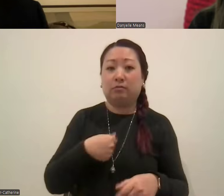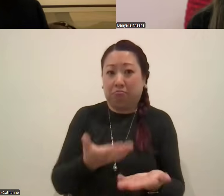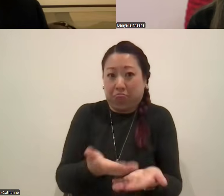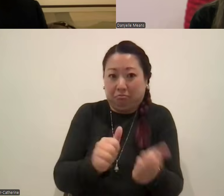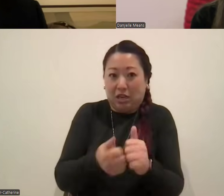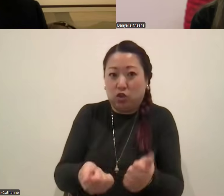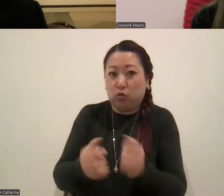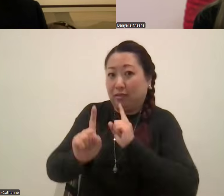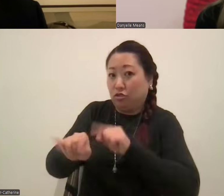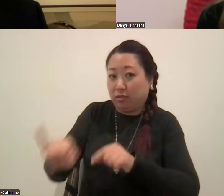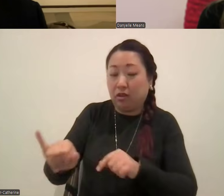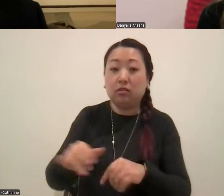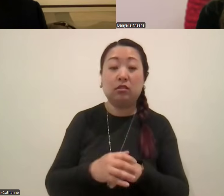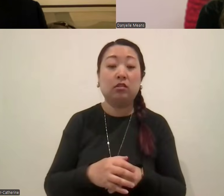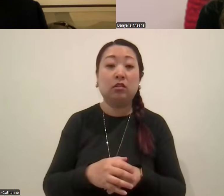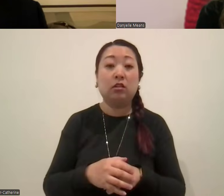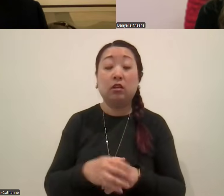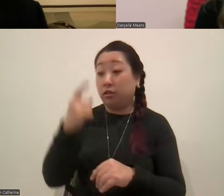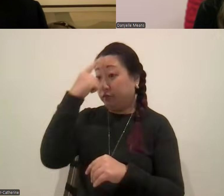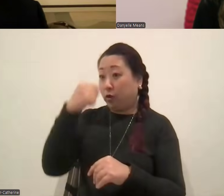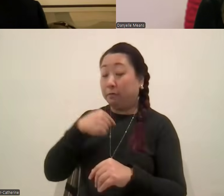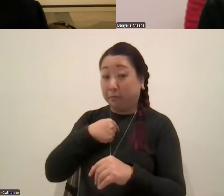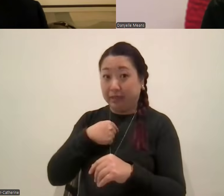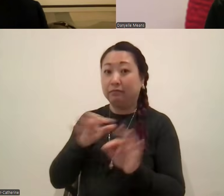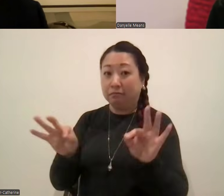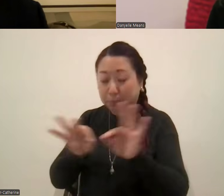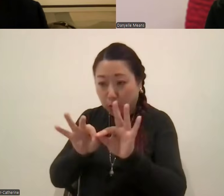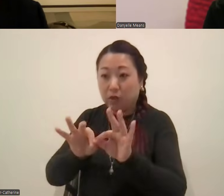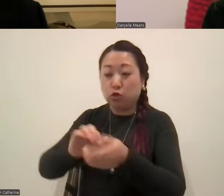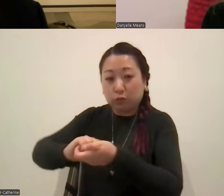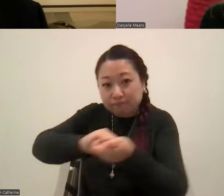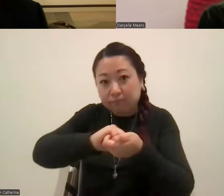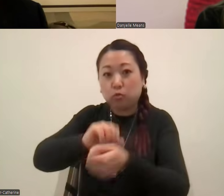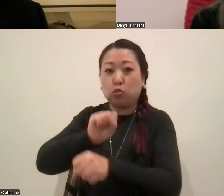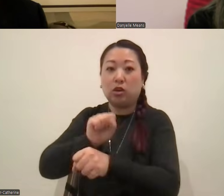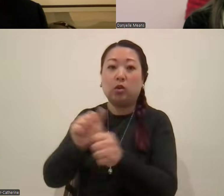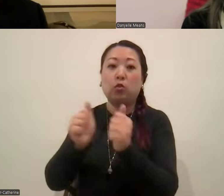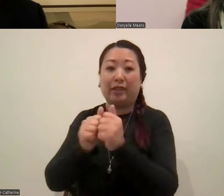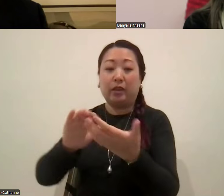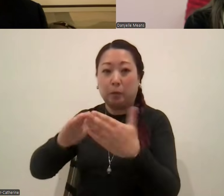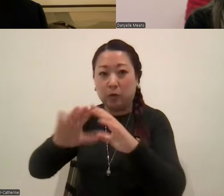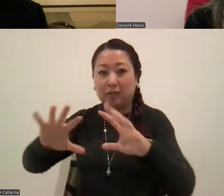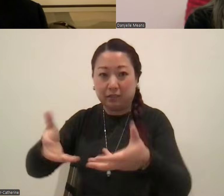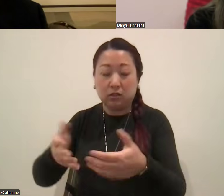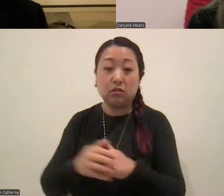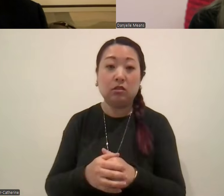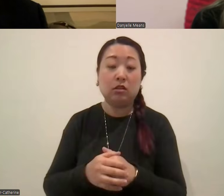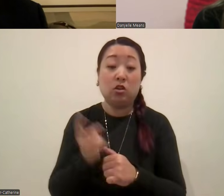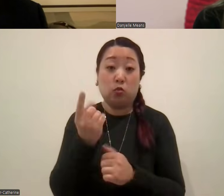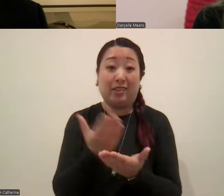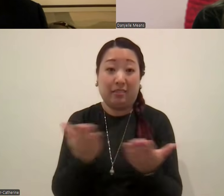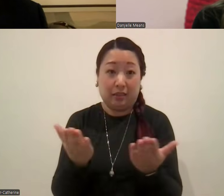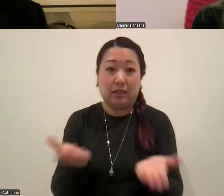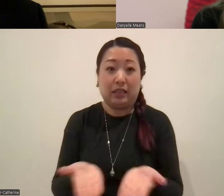To me, it's working with the communities. And if, one of the things that we have